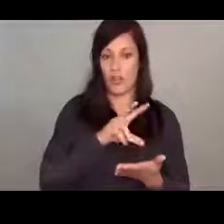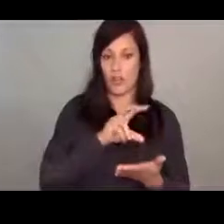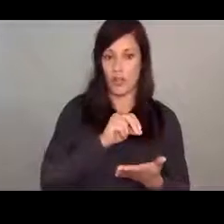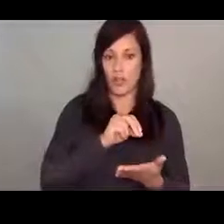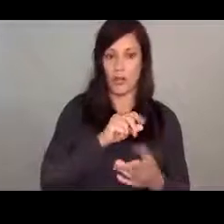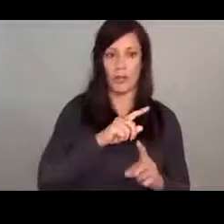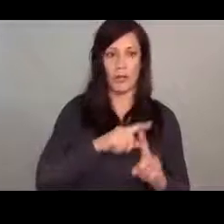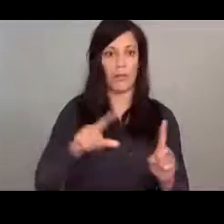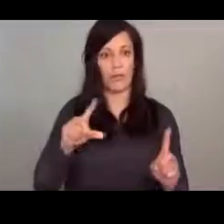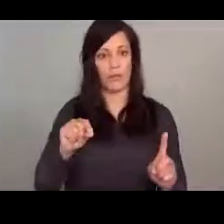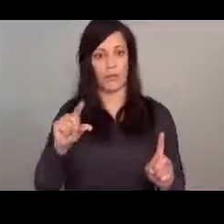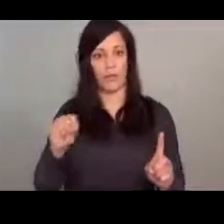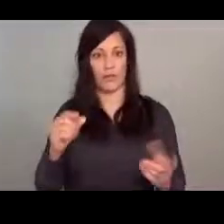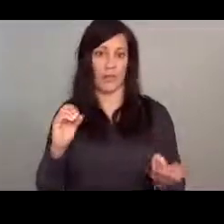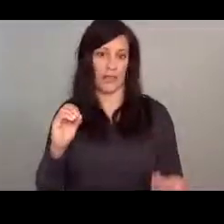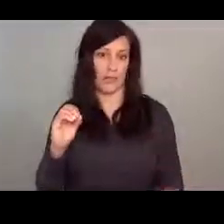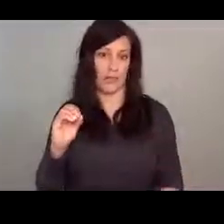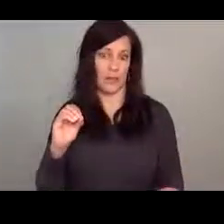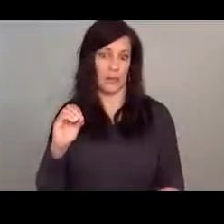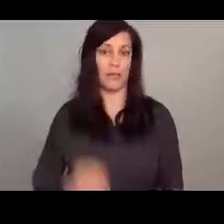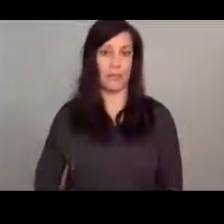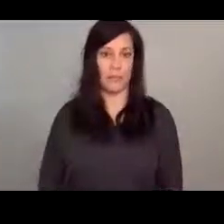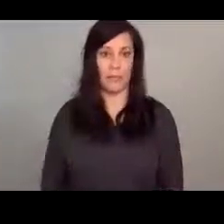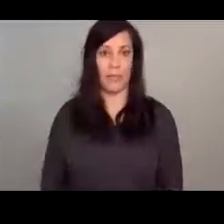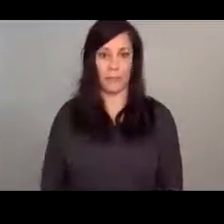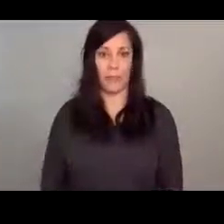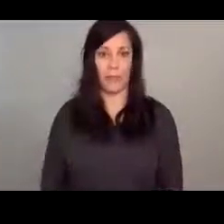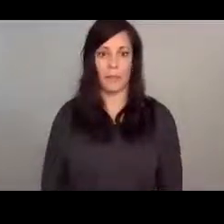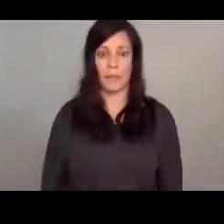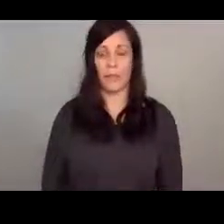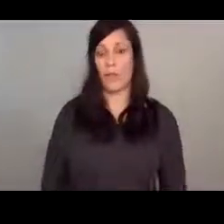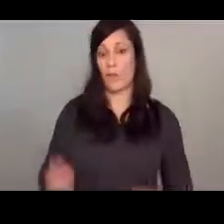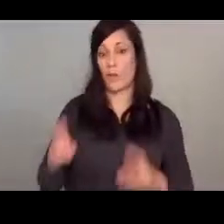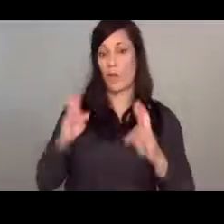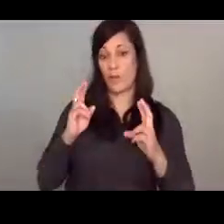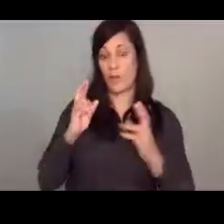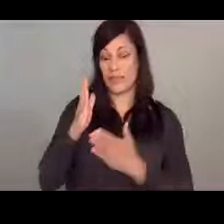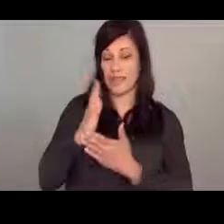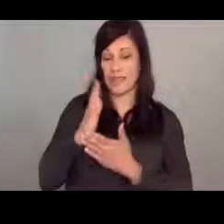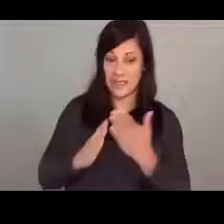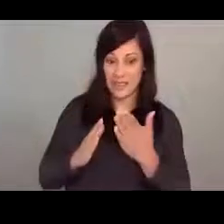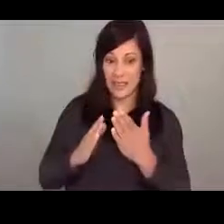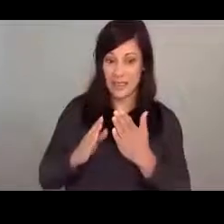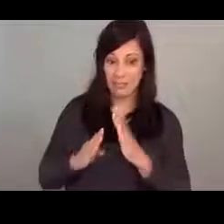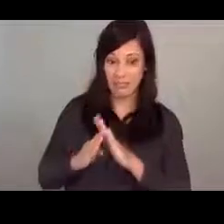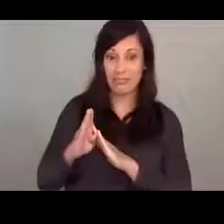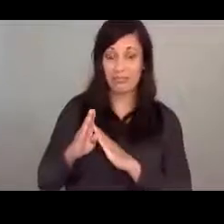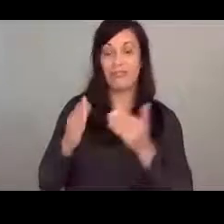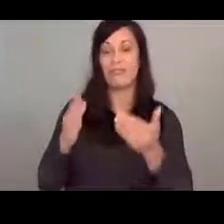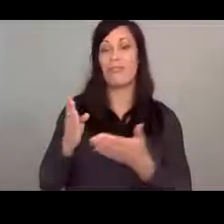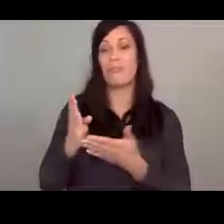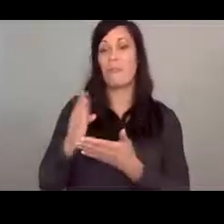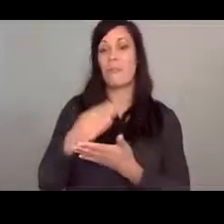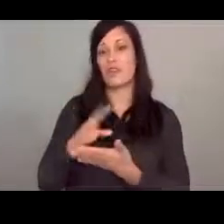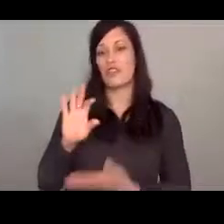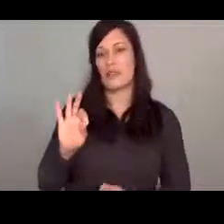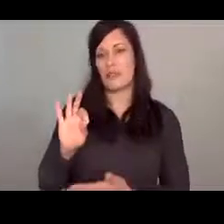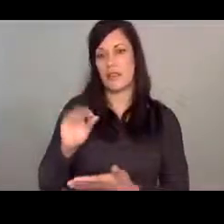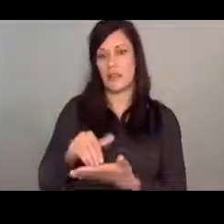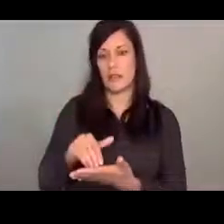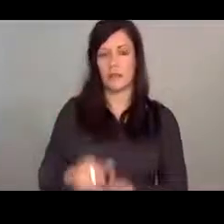in 2020 it was 0. And we're hoping for some recovery in 2021, so we're budgeting